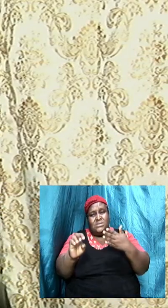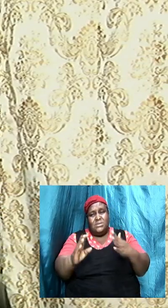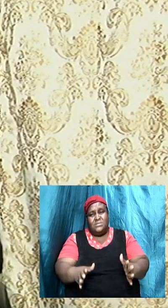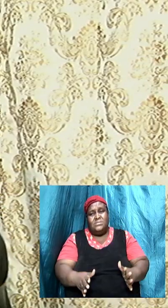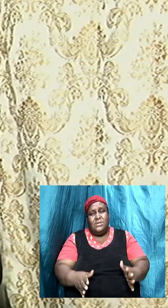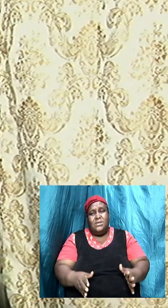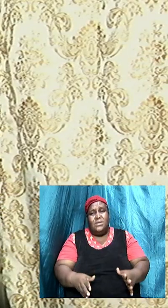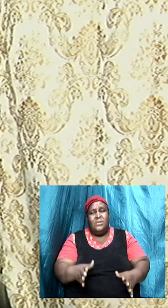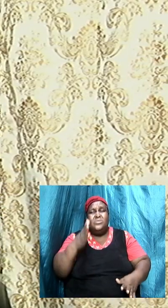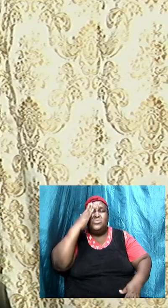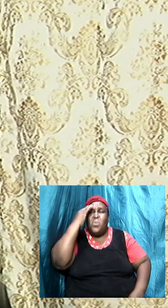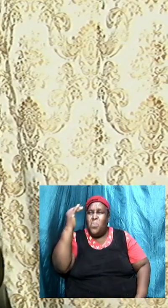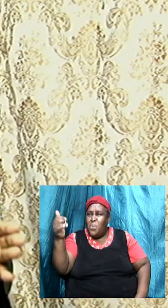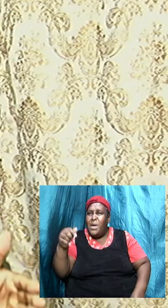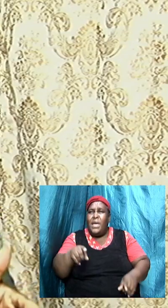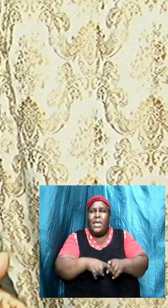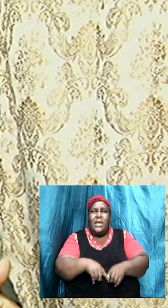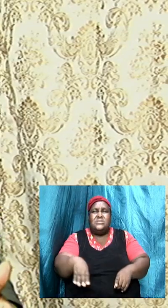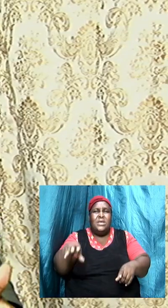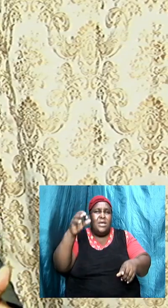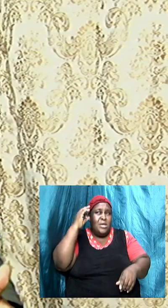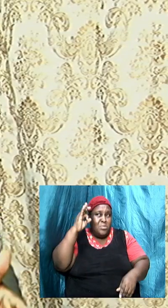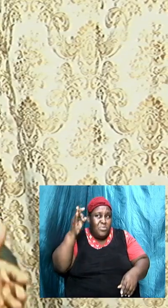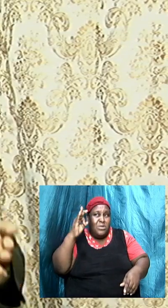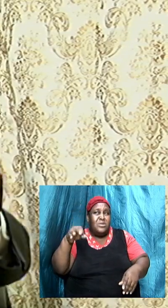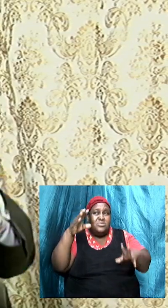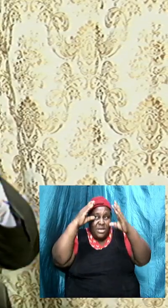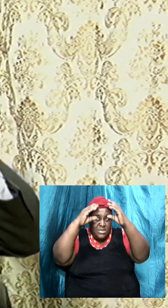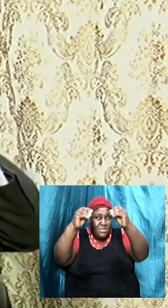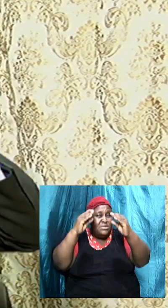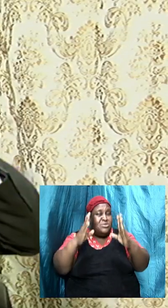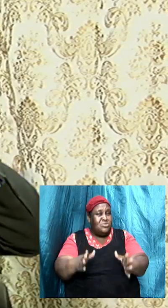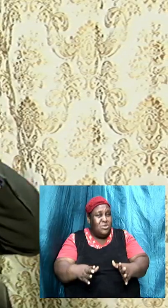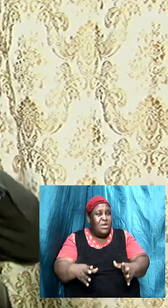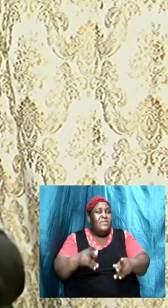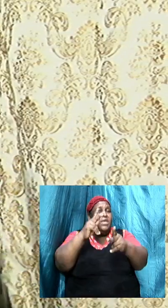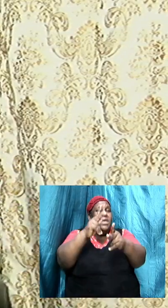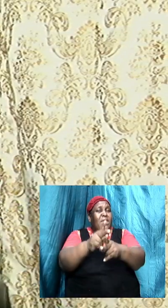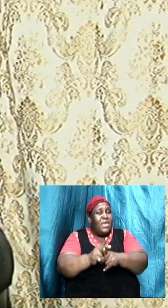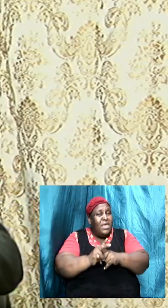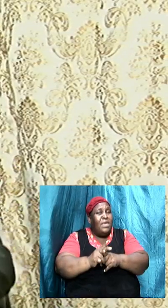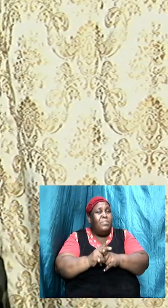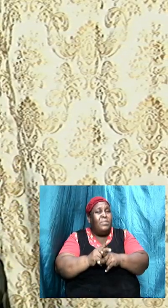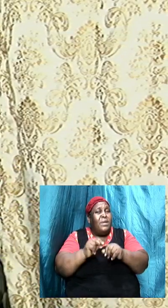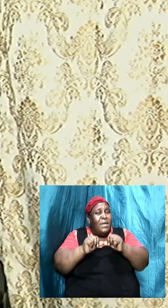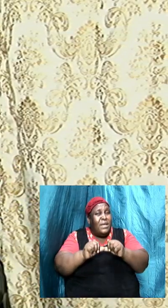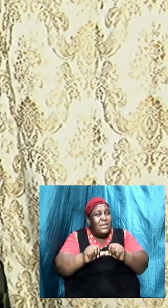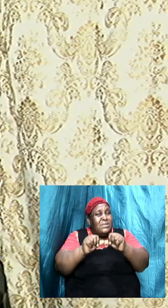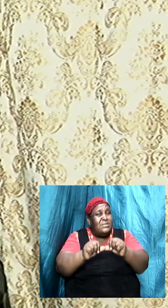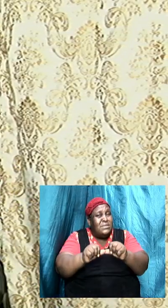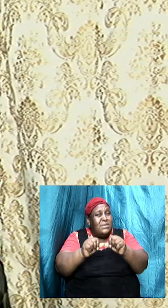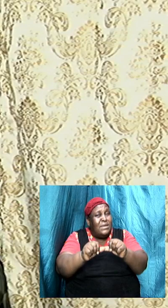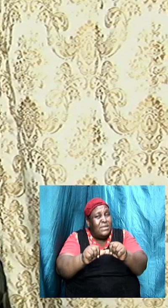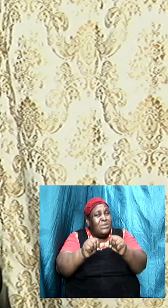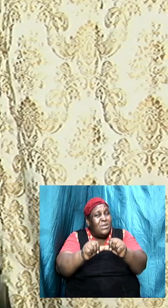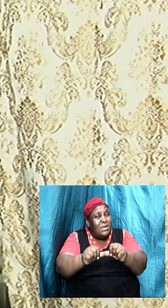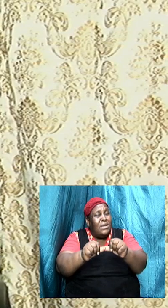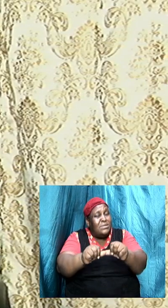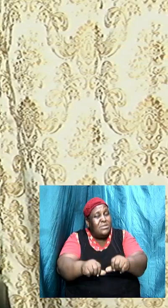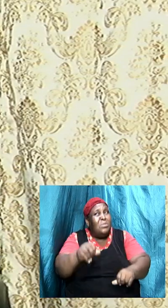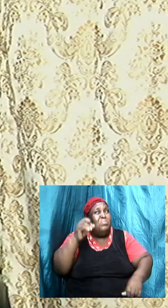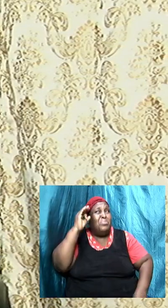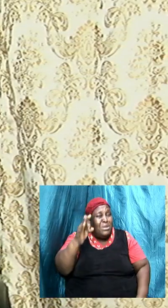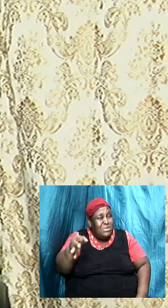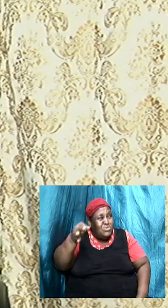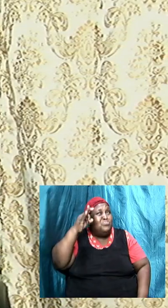why is it that as preachers and teachers, right, you have to keep on preaching about certain things? And